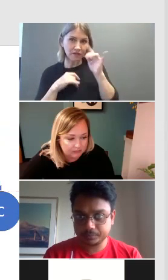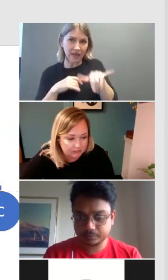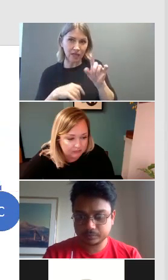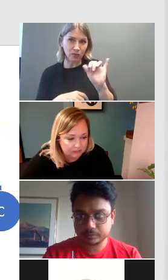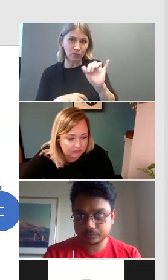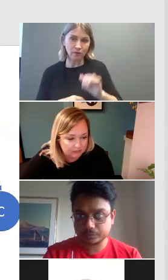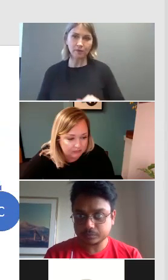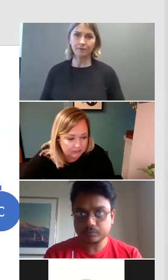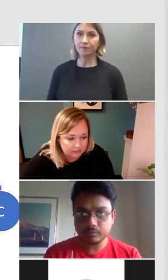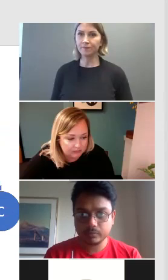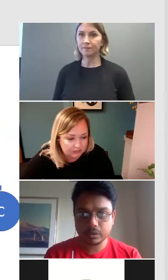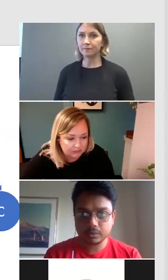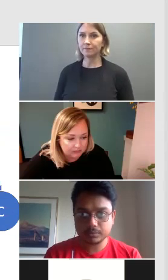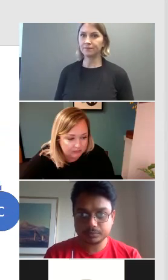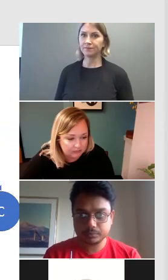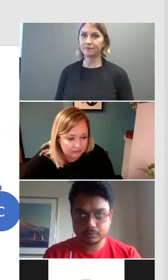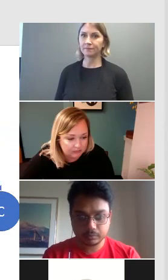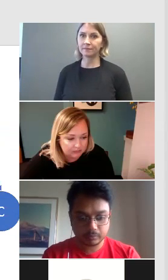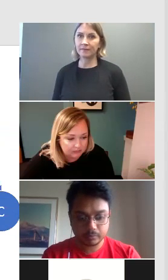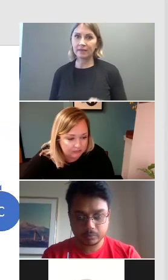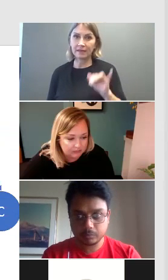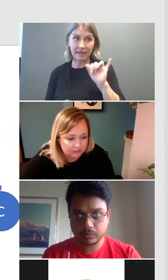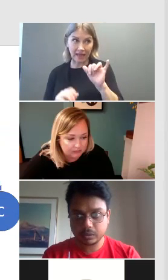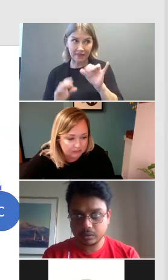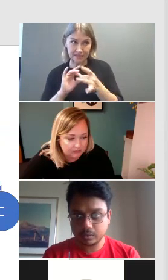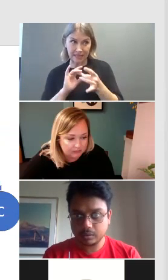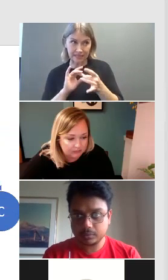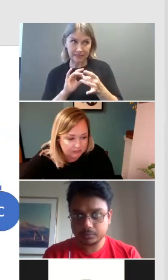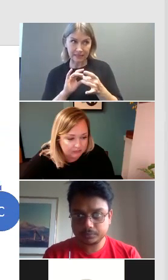Okay. Yeah, and let's connect A and D.